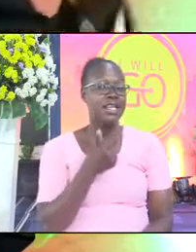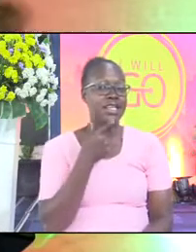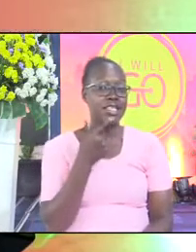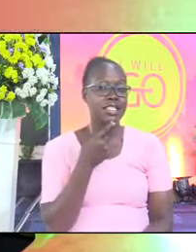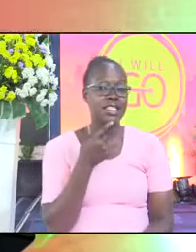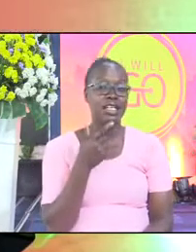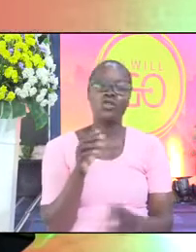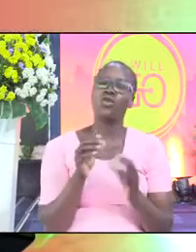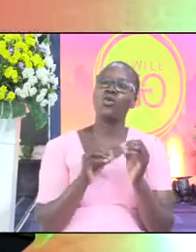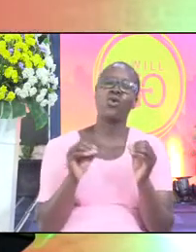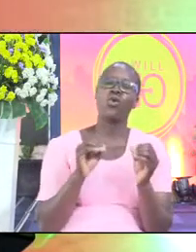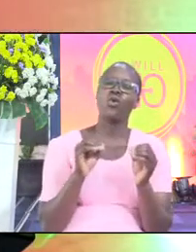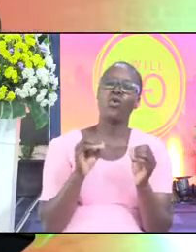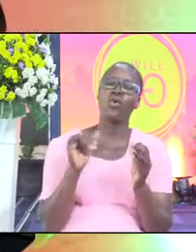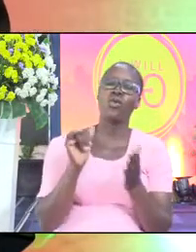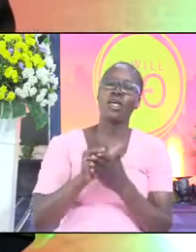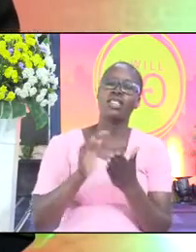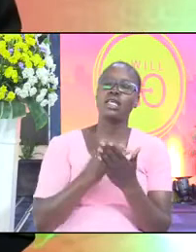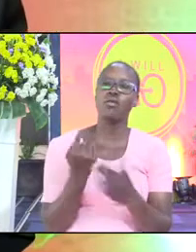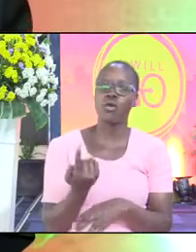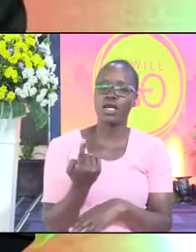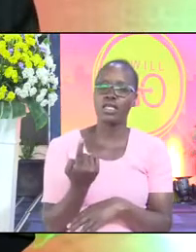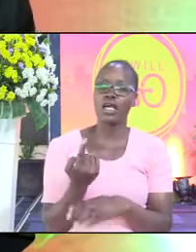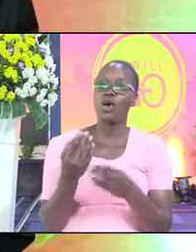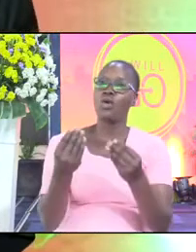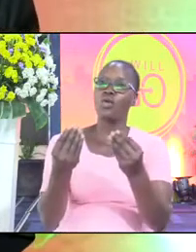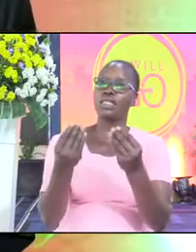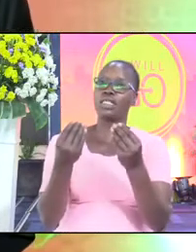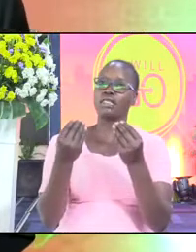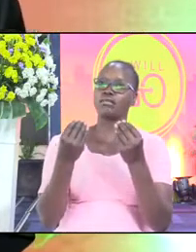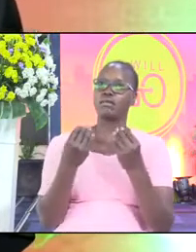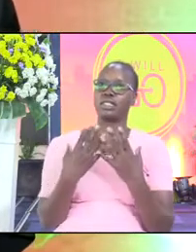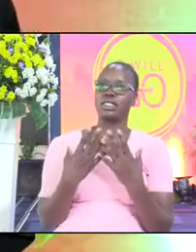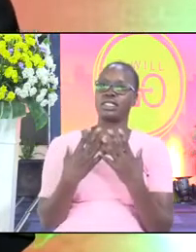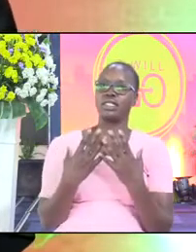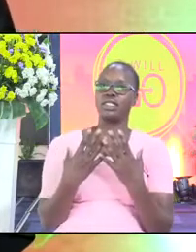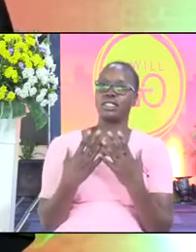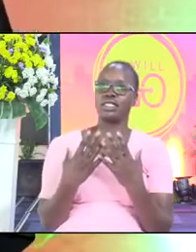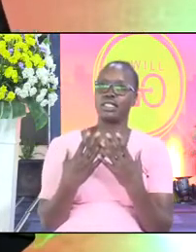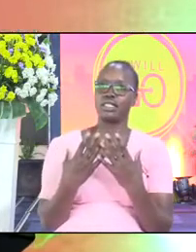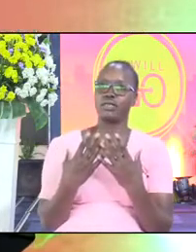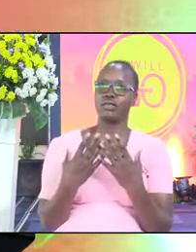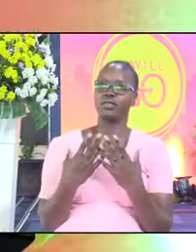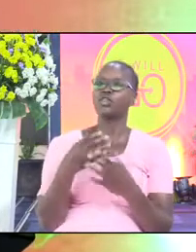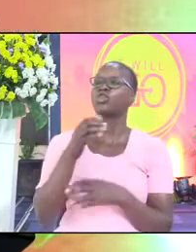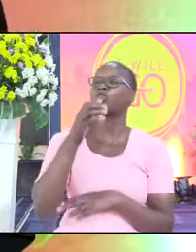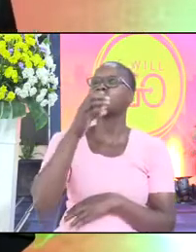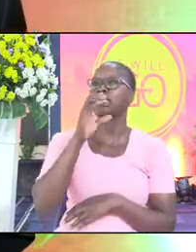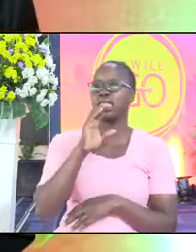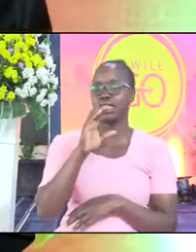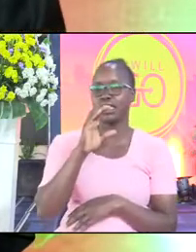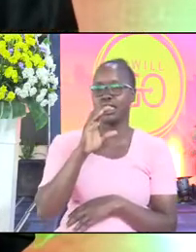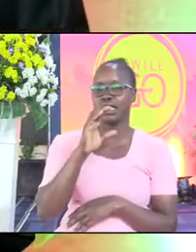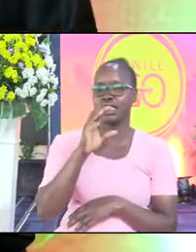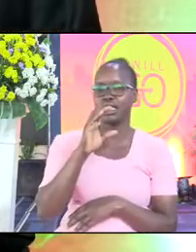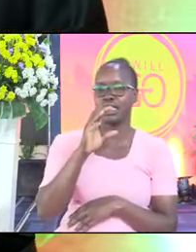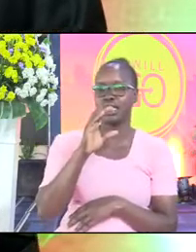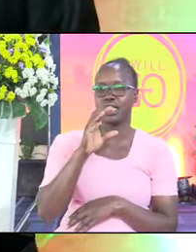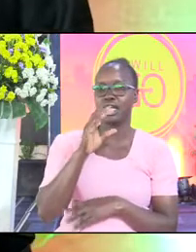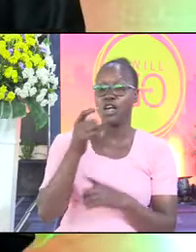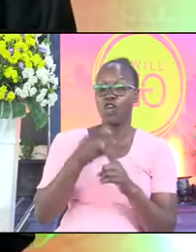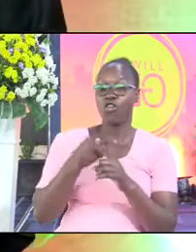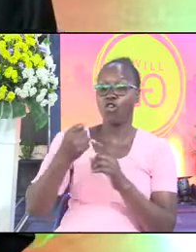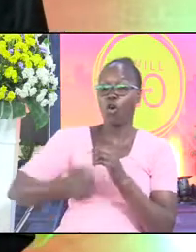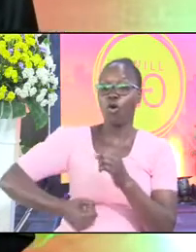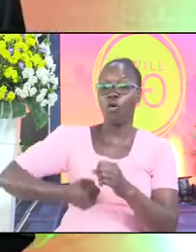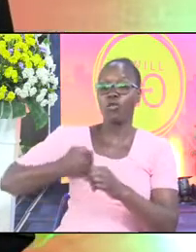men, "Oh, that someone would give me to drink from